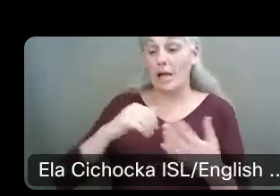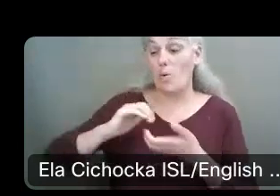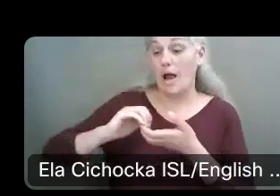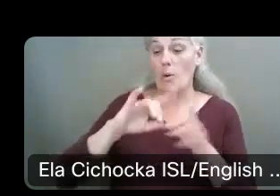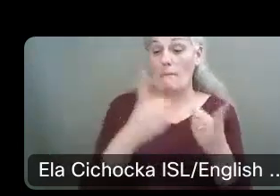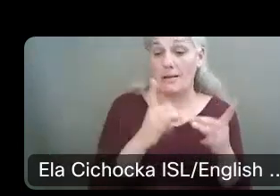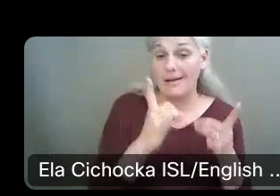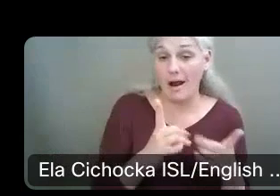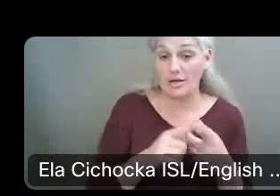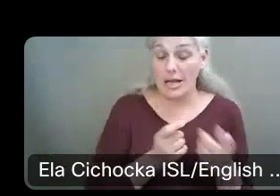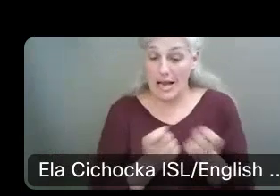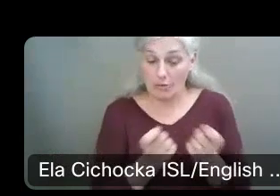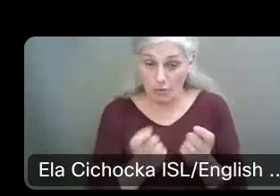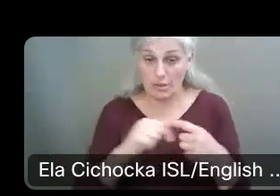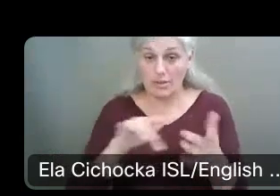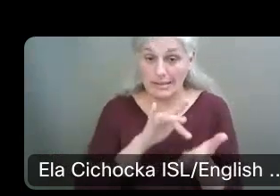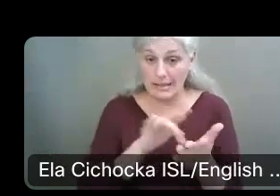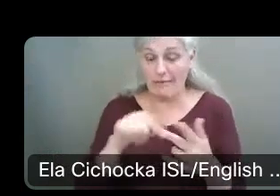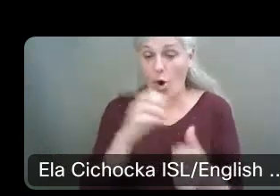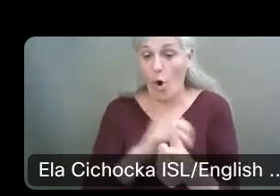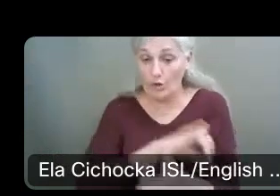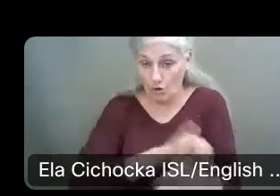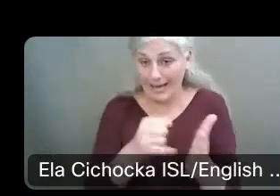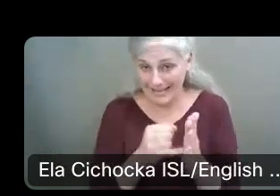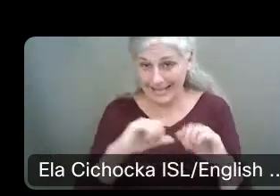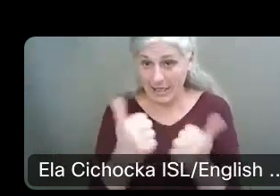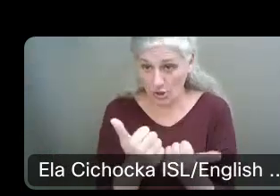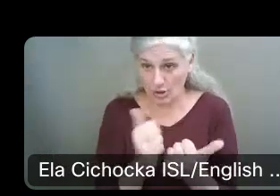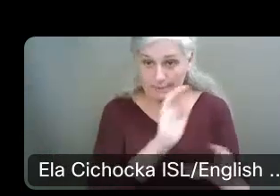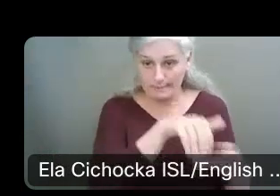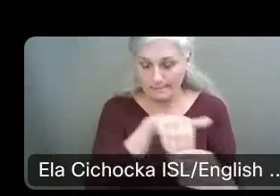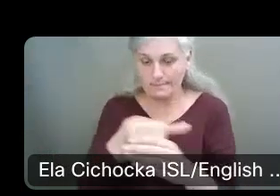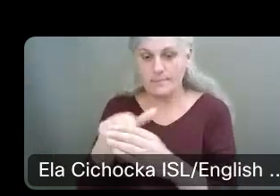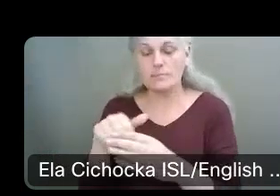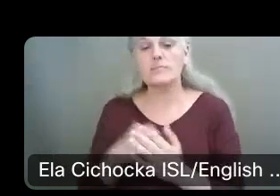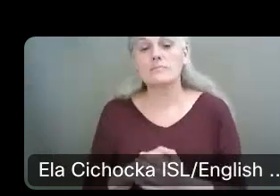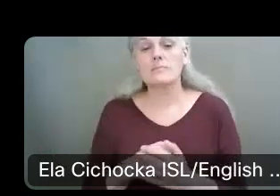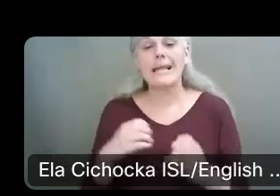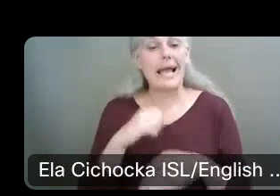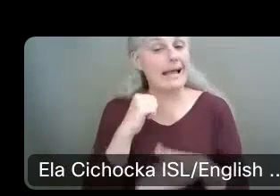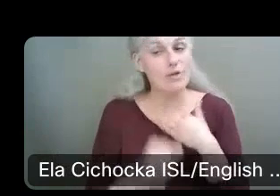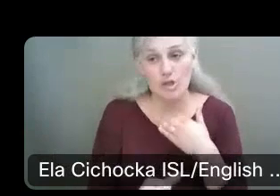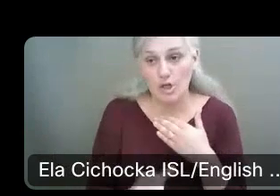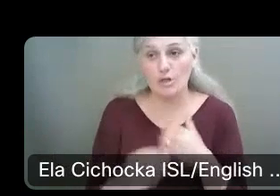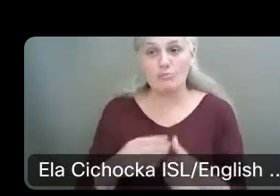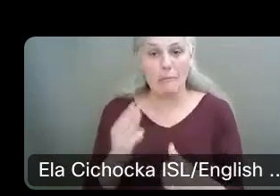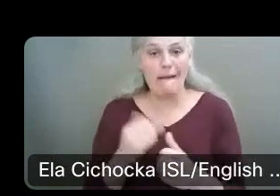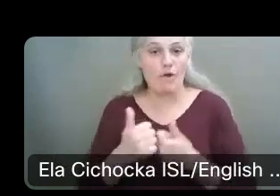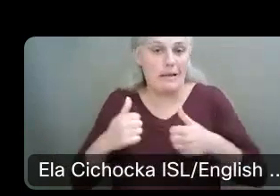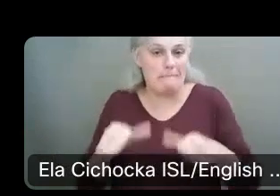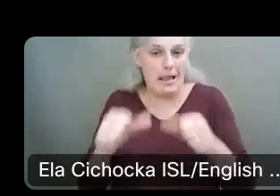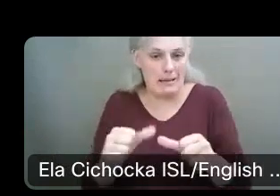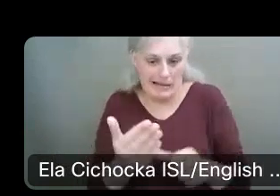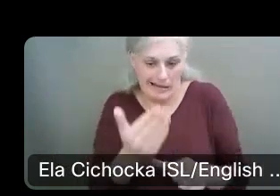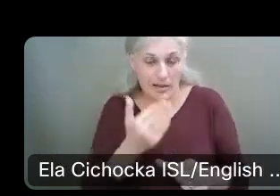at Department of Health, at the regulators and at State Claims Agency, again, on a near daily basis, preparing for this implementation.